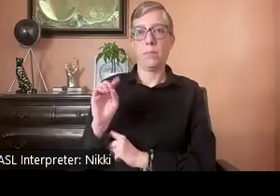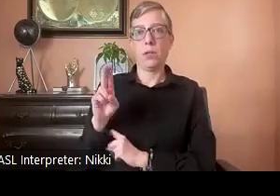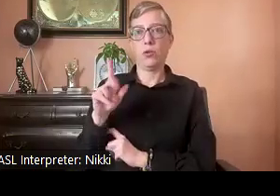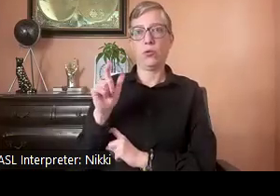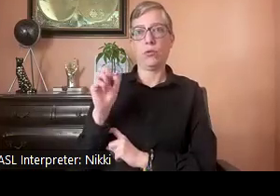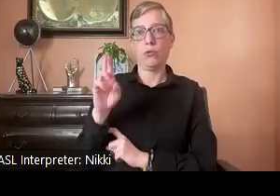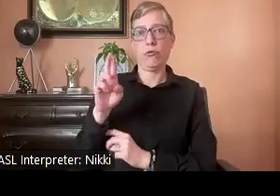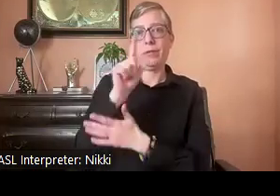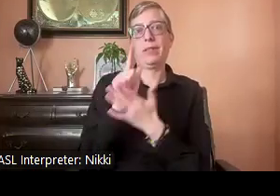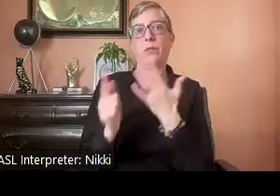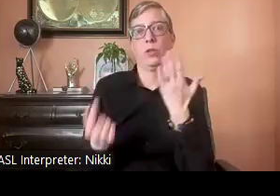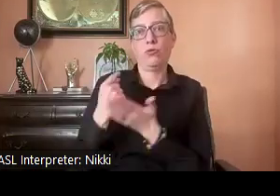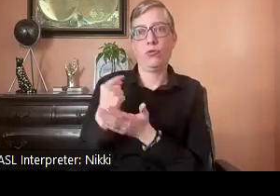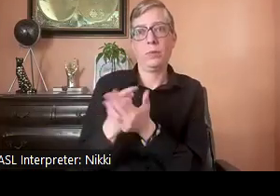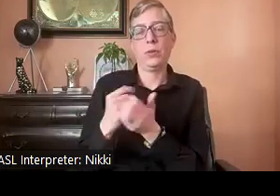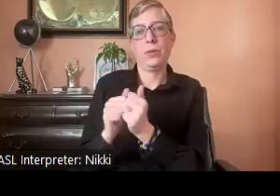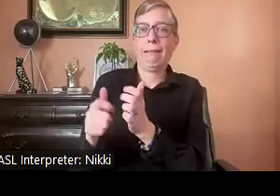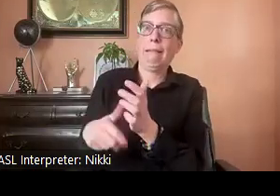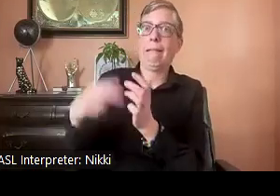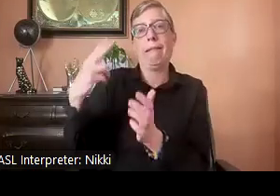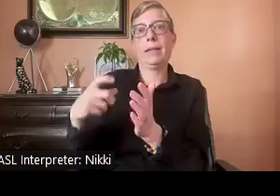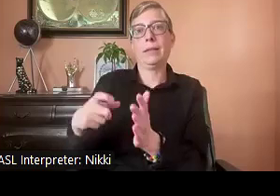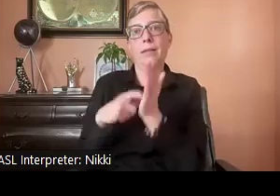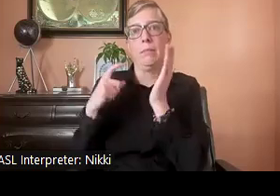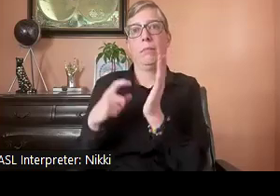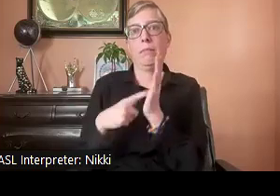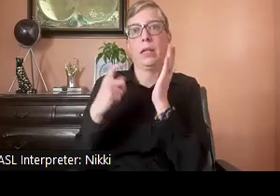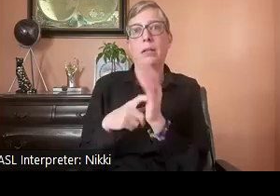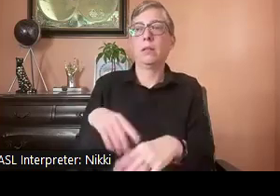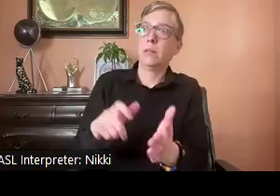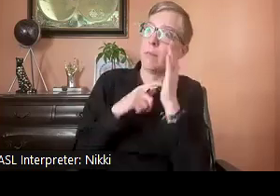high demands of showing up, demands of spending an hour.